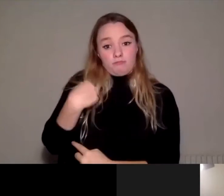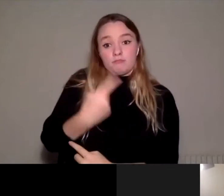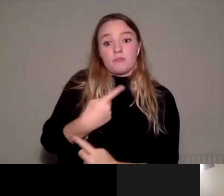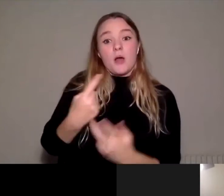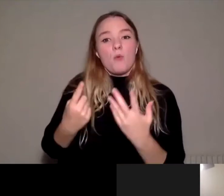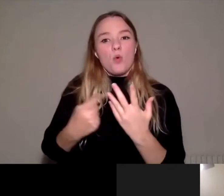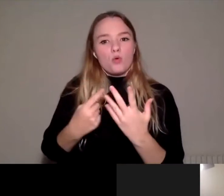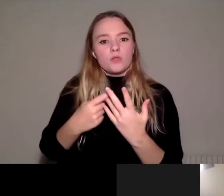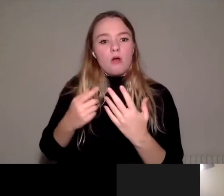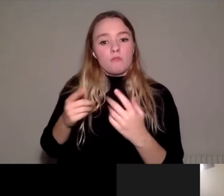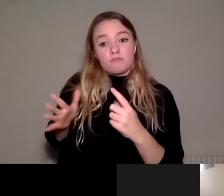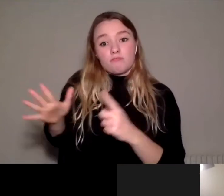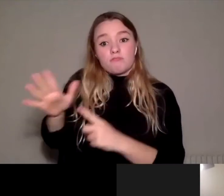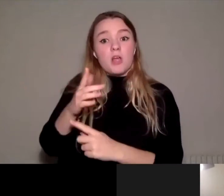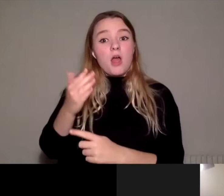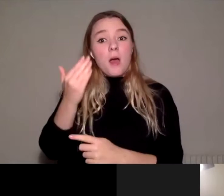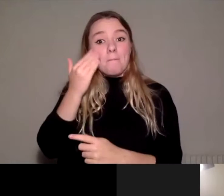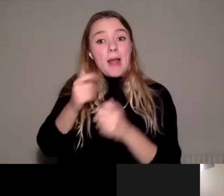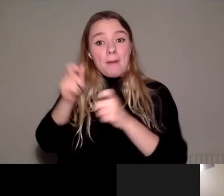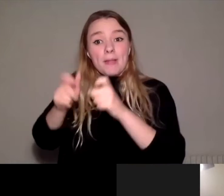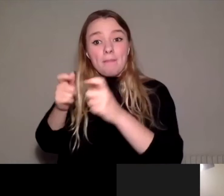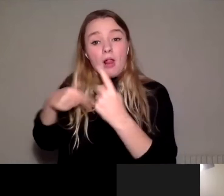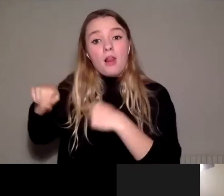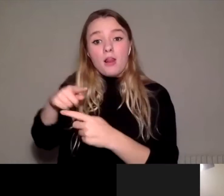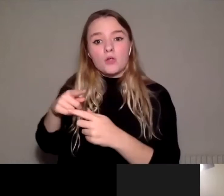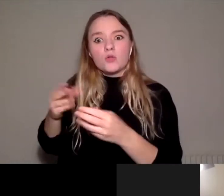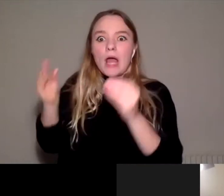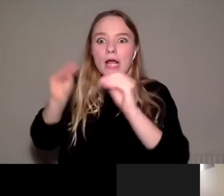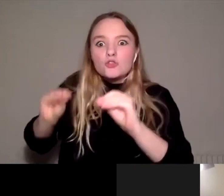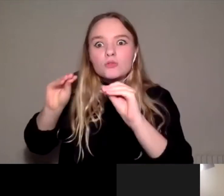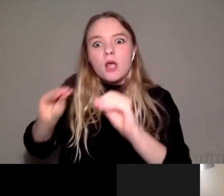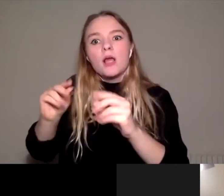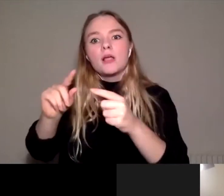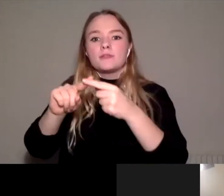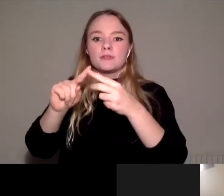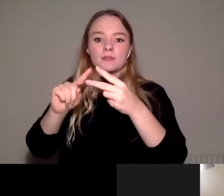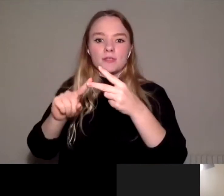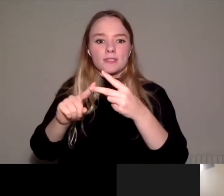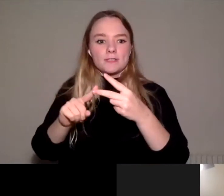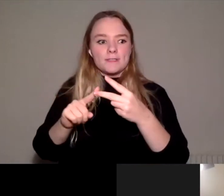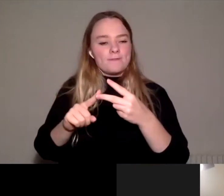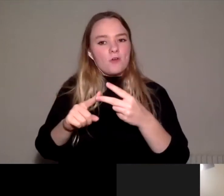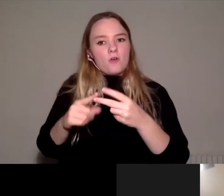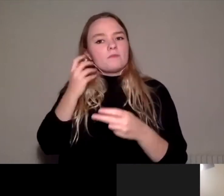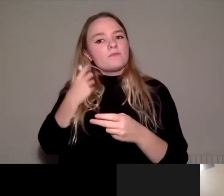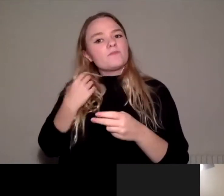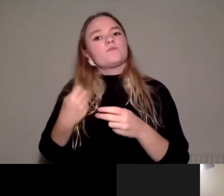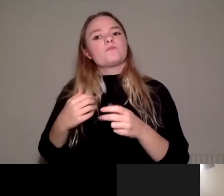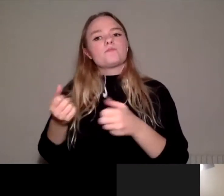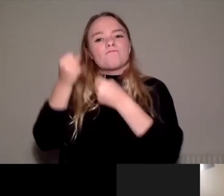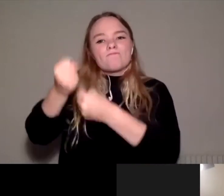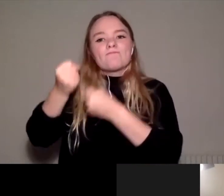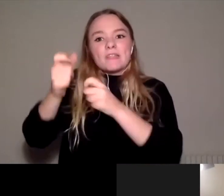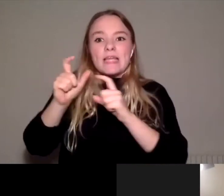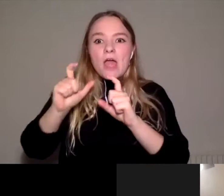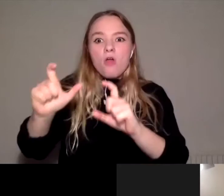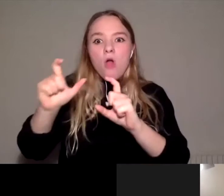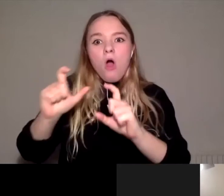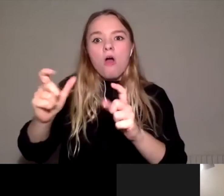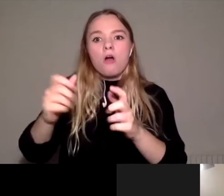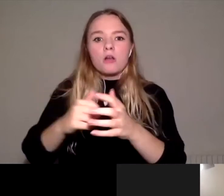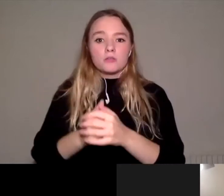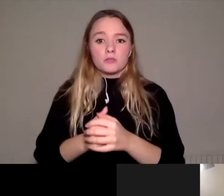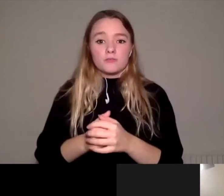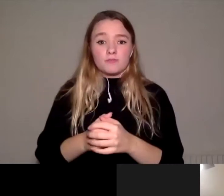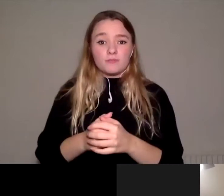people at this time to educate, keep the movement going. For example, as soon as there isn't